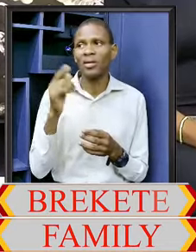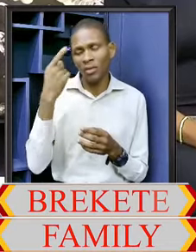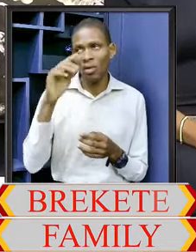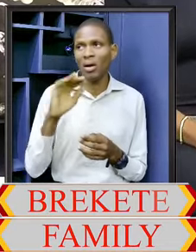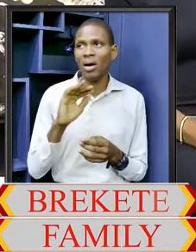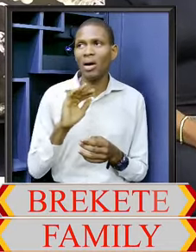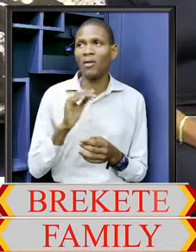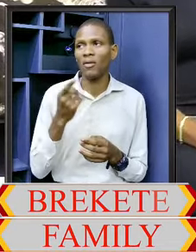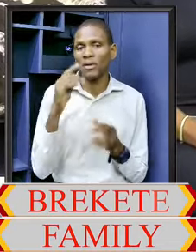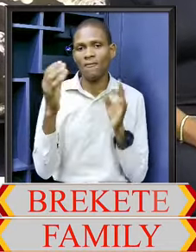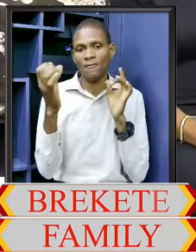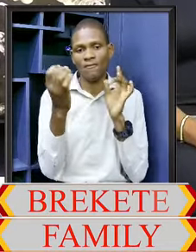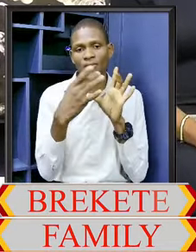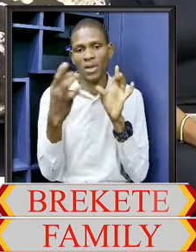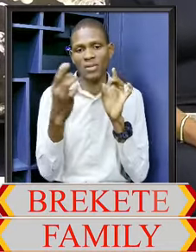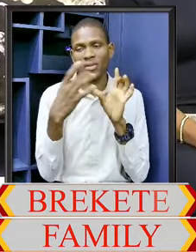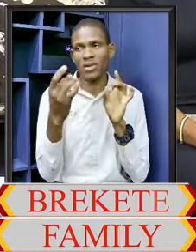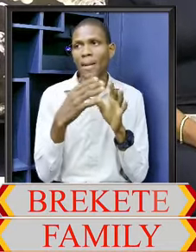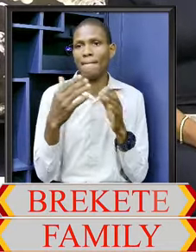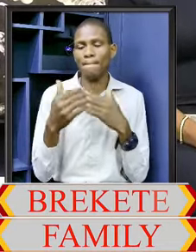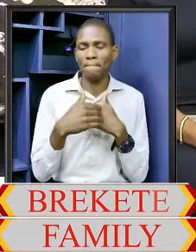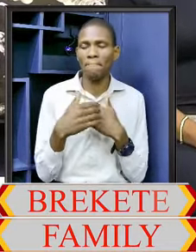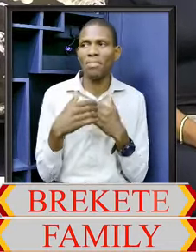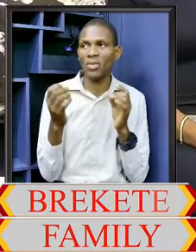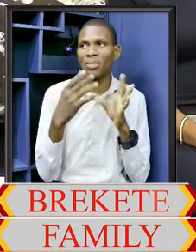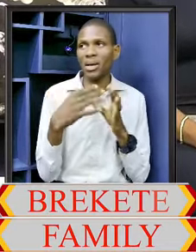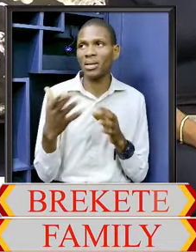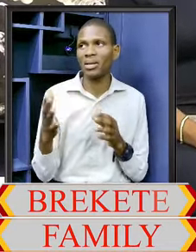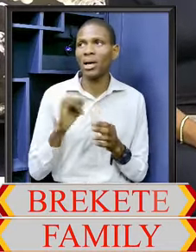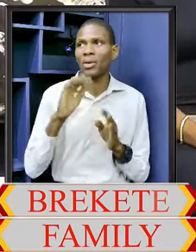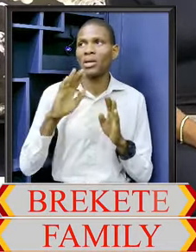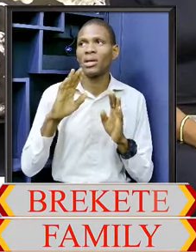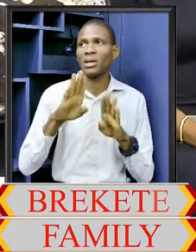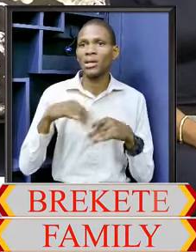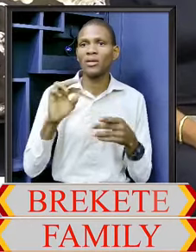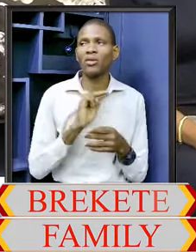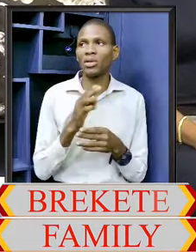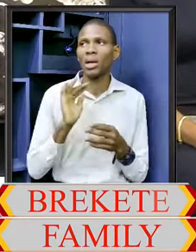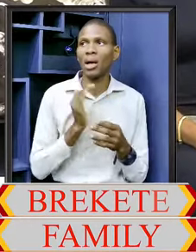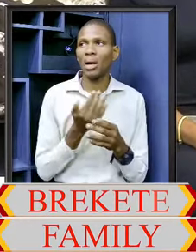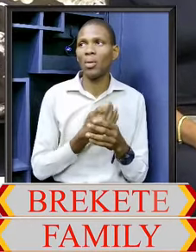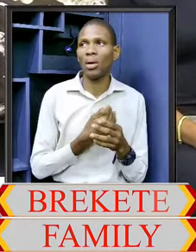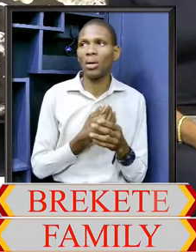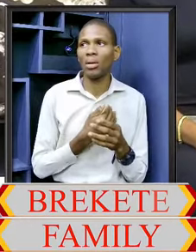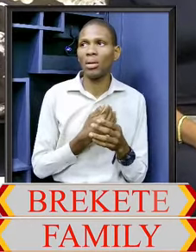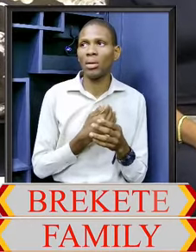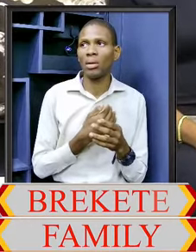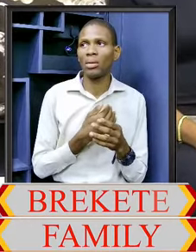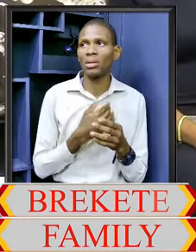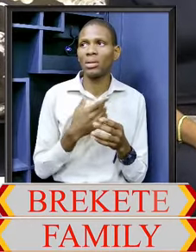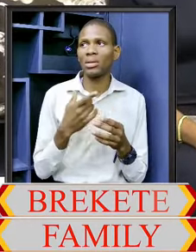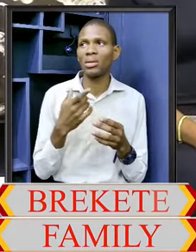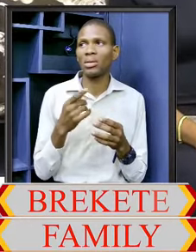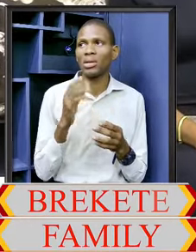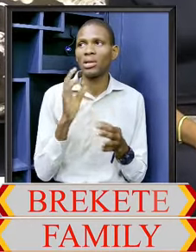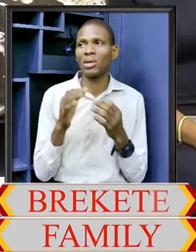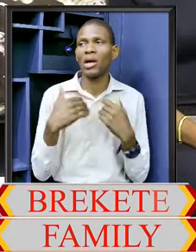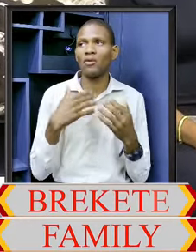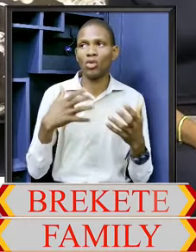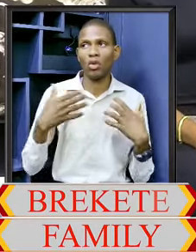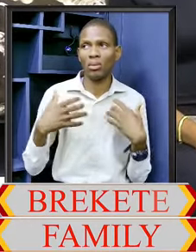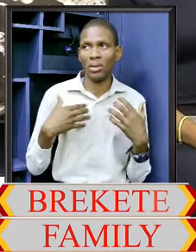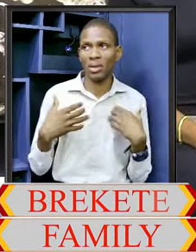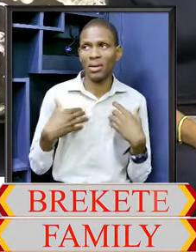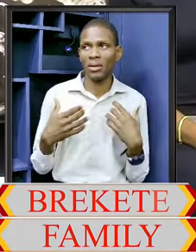for feedback lines, I go first of all give us our... First of all, if you get